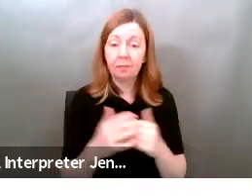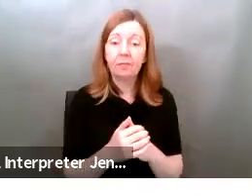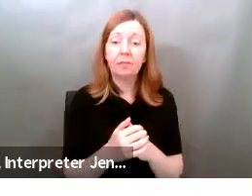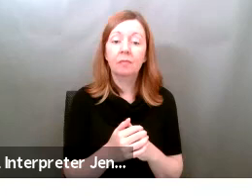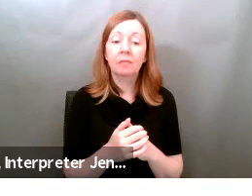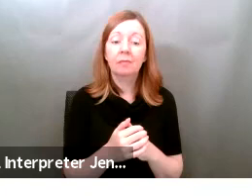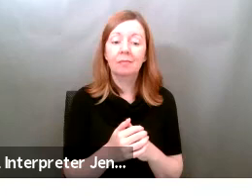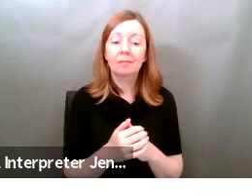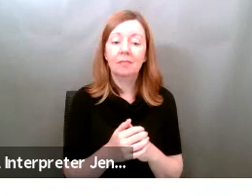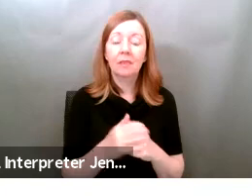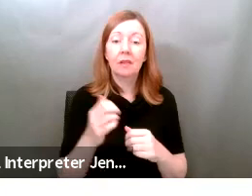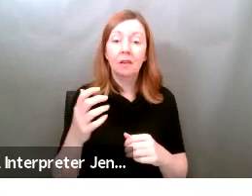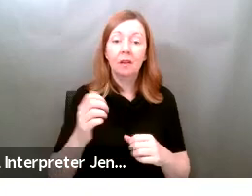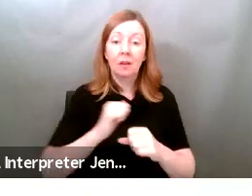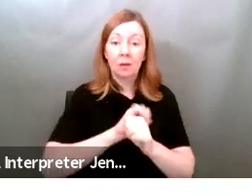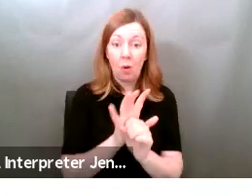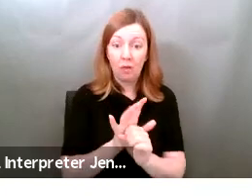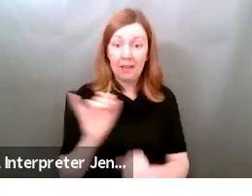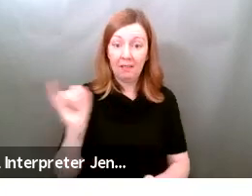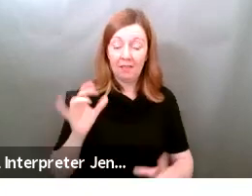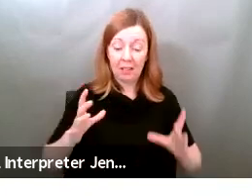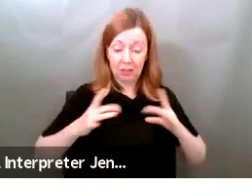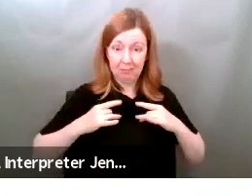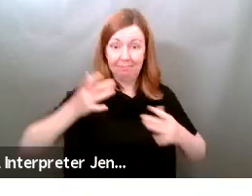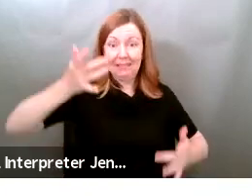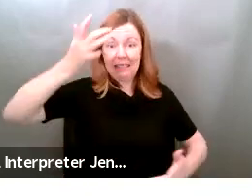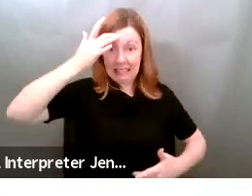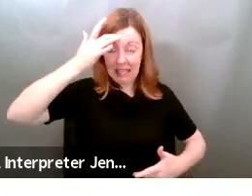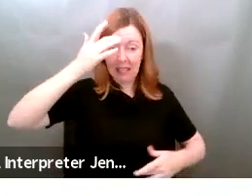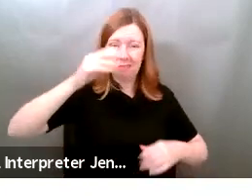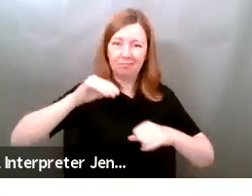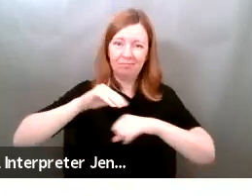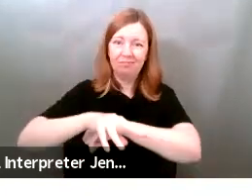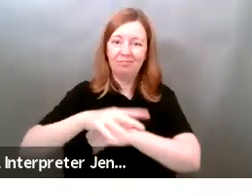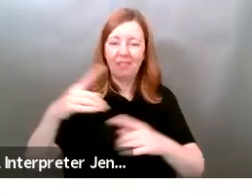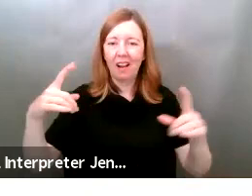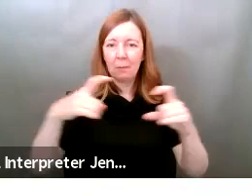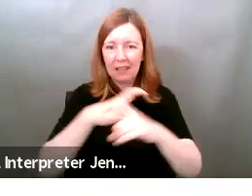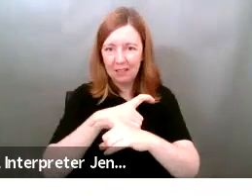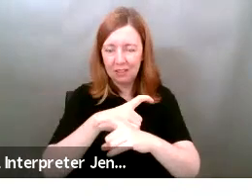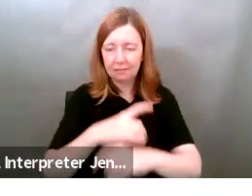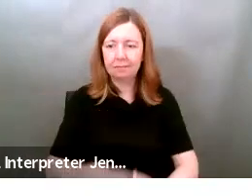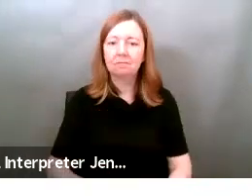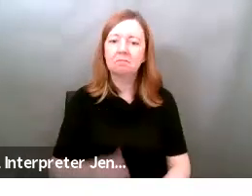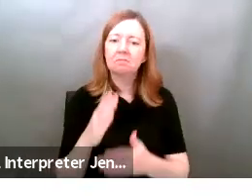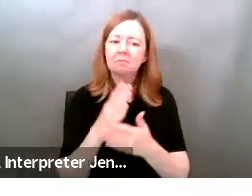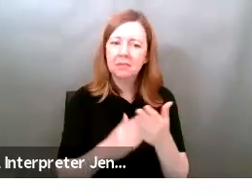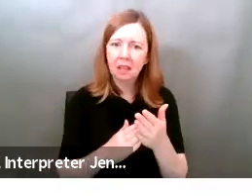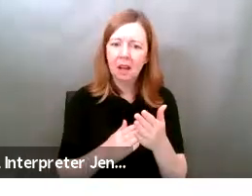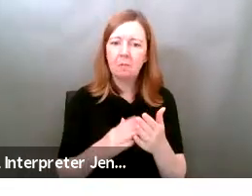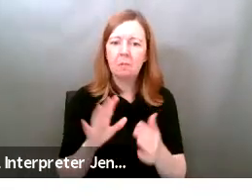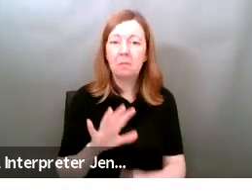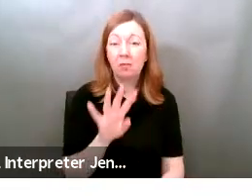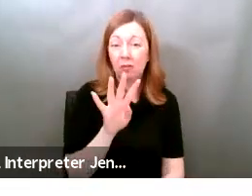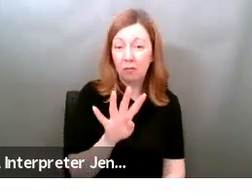complication of COVID infection. A very, very small number of children, somewhere around 4